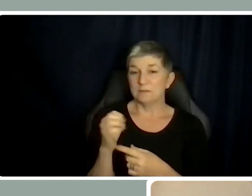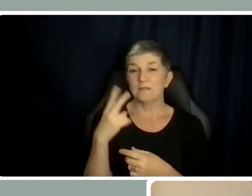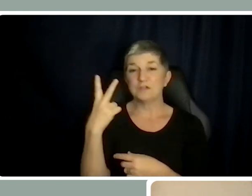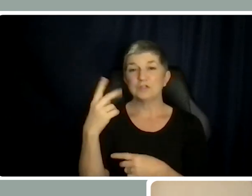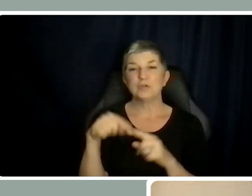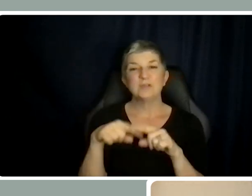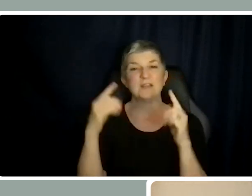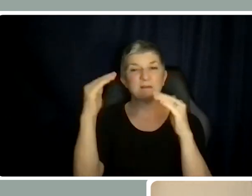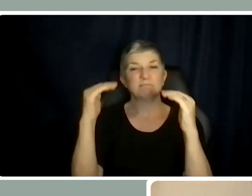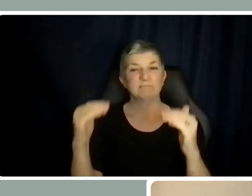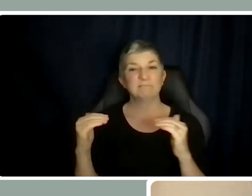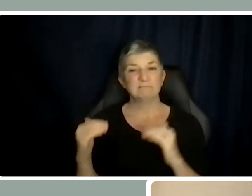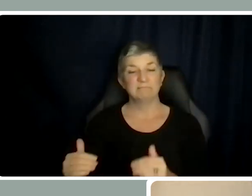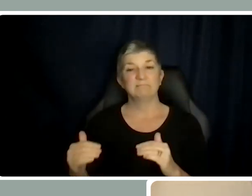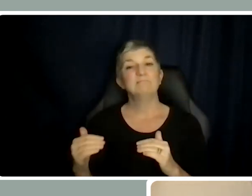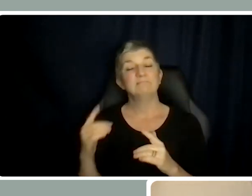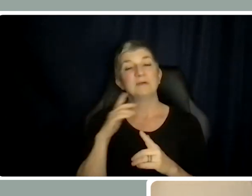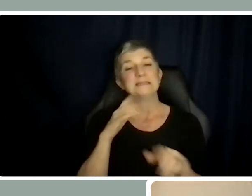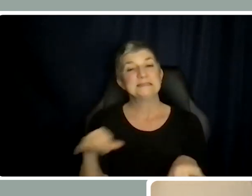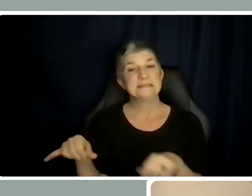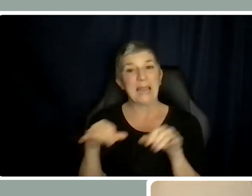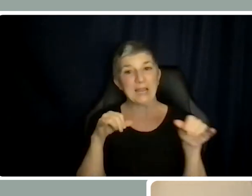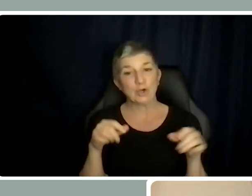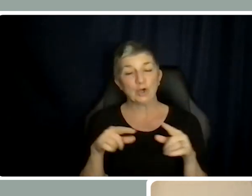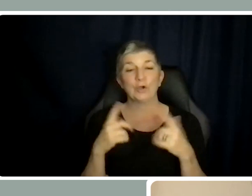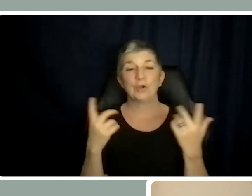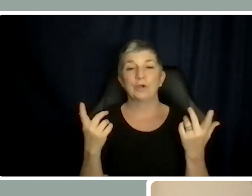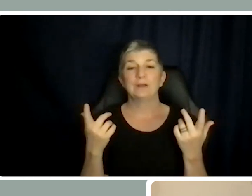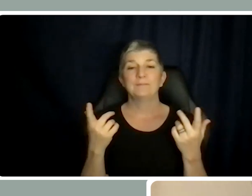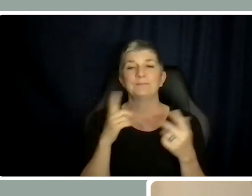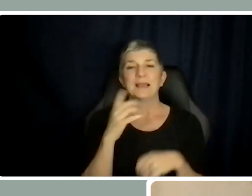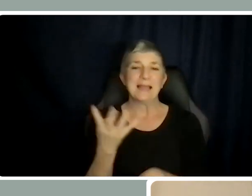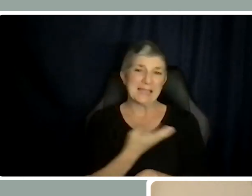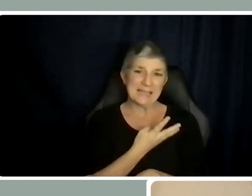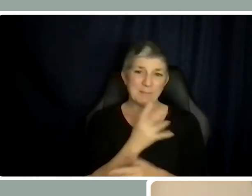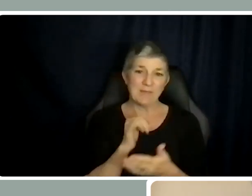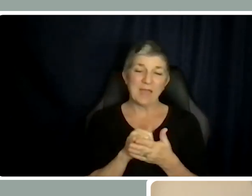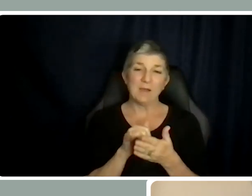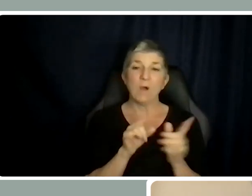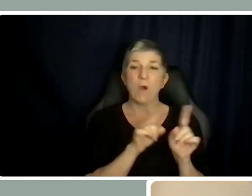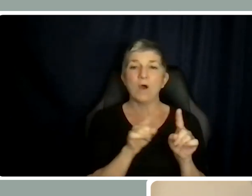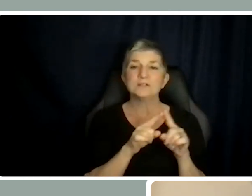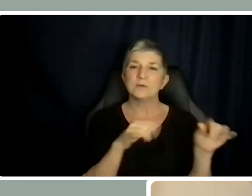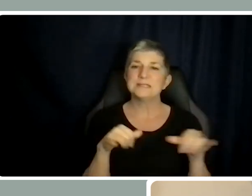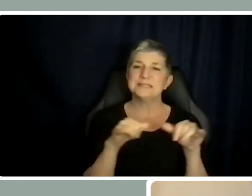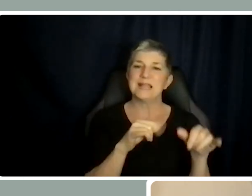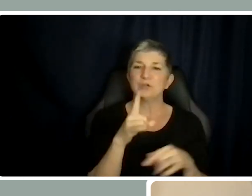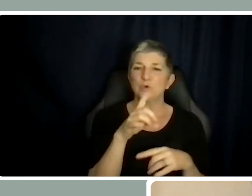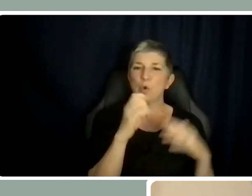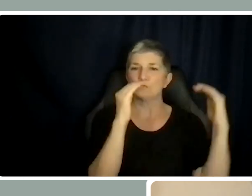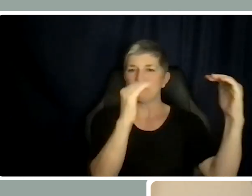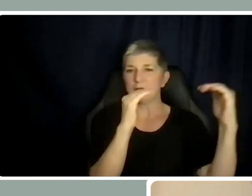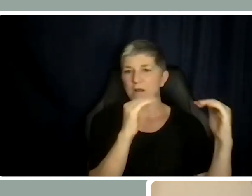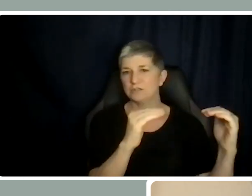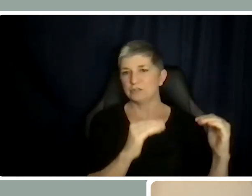different dose reductions that are standard. It's just like a chemo in that way, but there are also standard dose reductions. So,